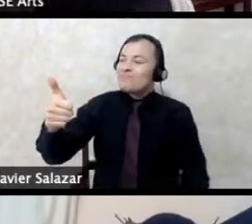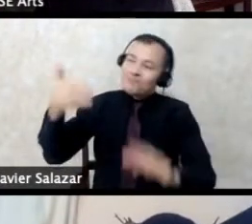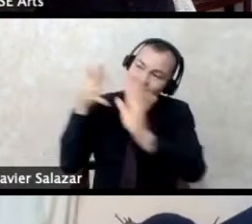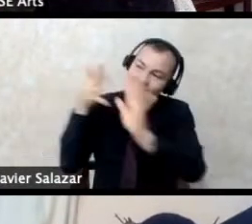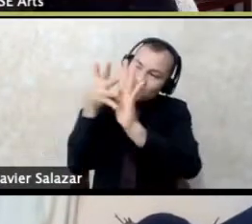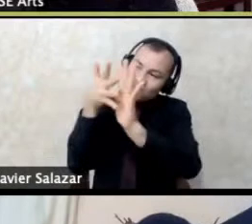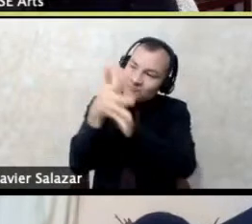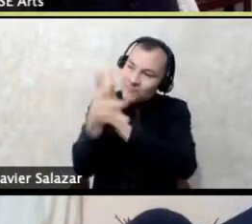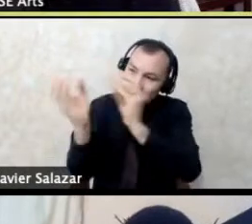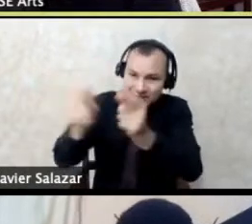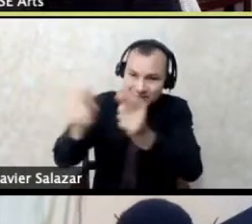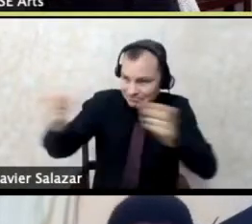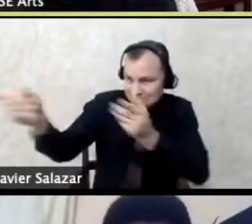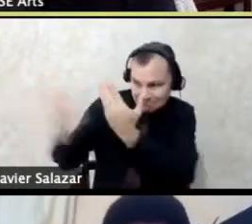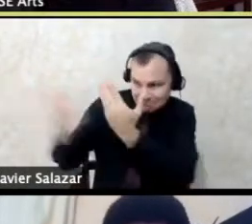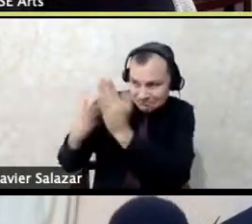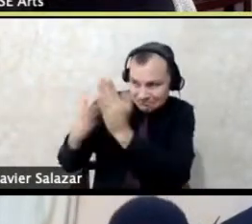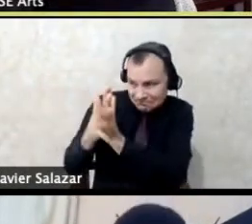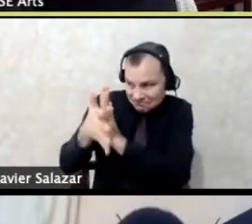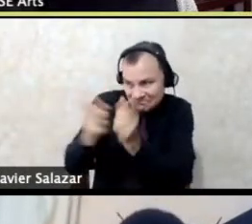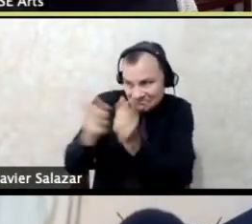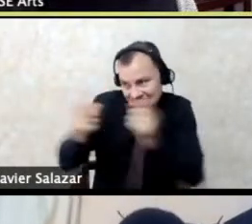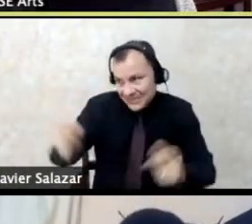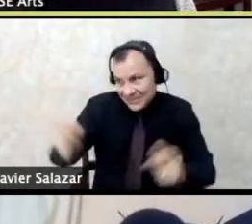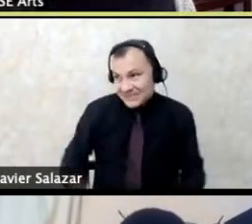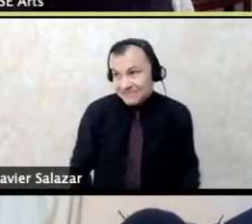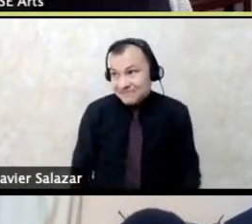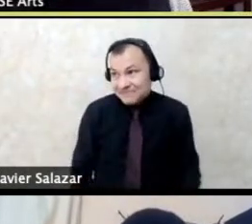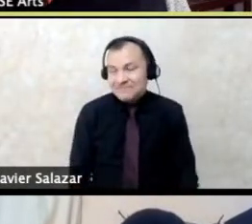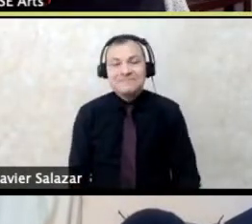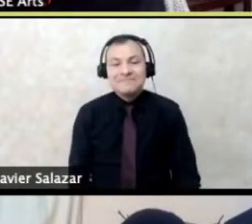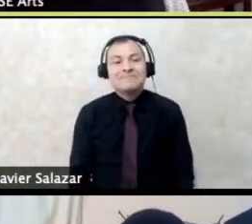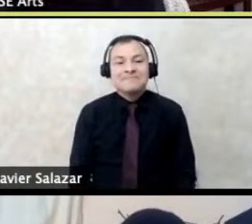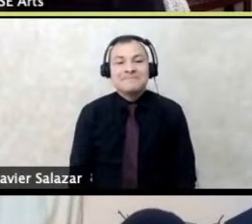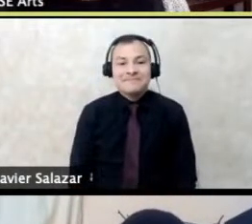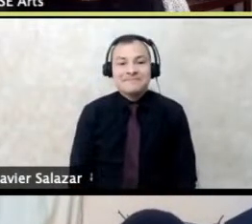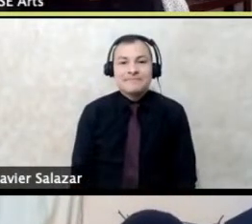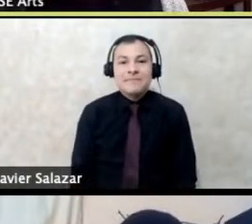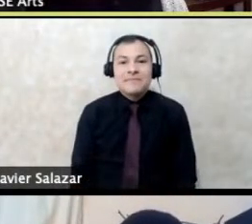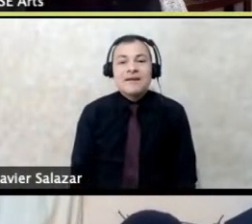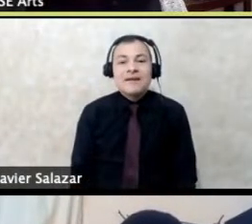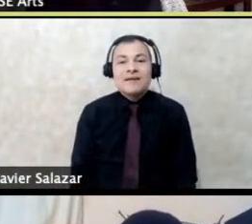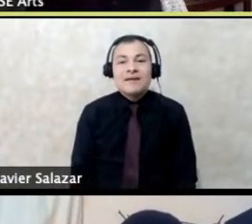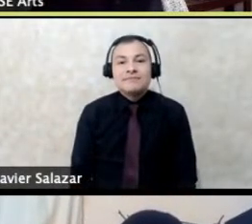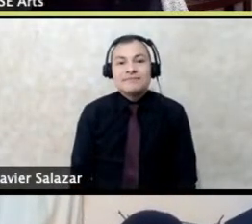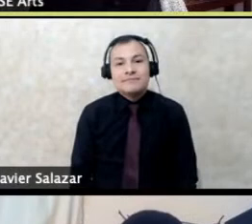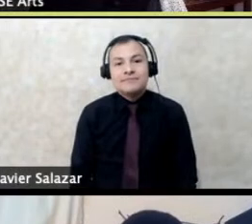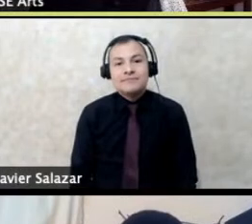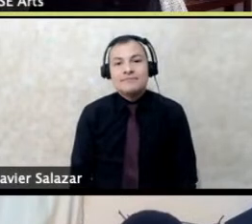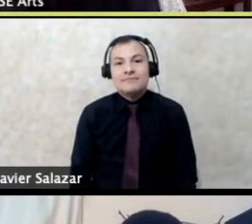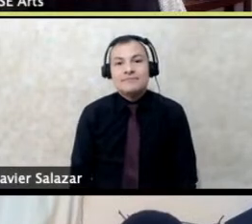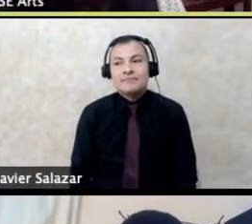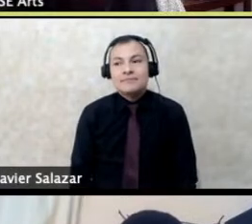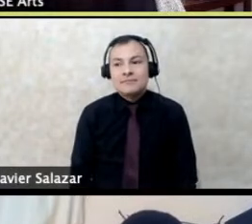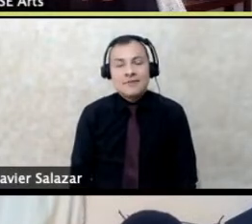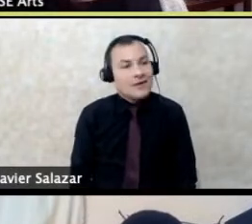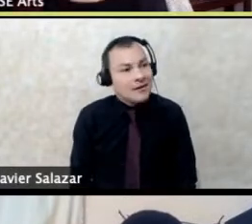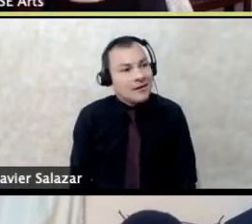Michael, bienvenido y puedes compartir tus experiencias, tus sueños y tus procesos. Bienvenido, muchas gracias.